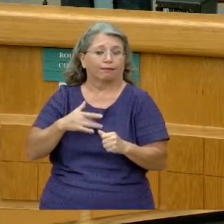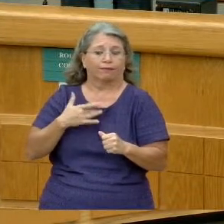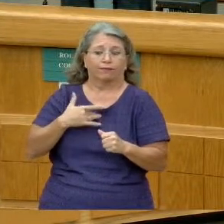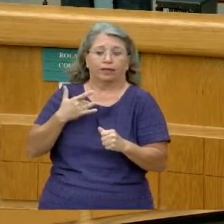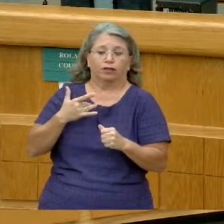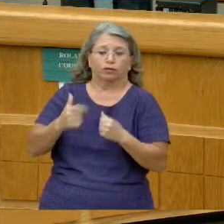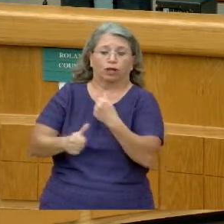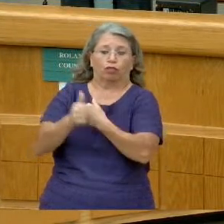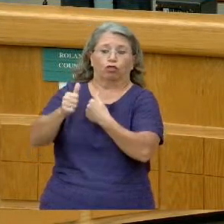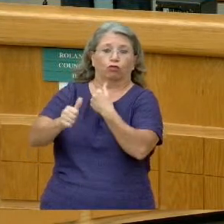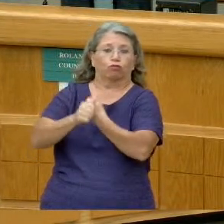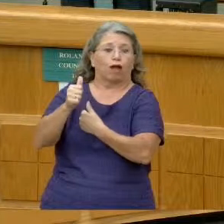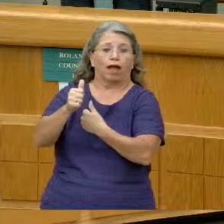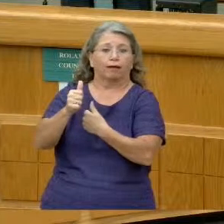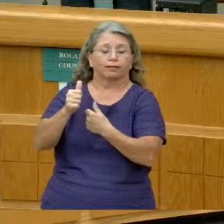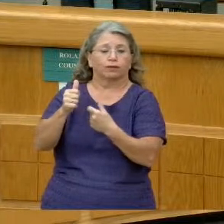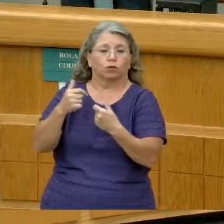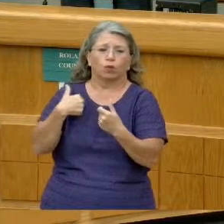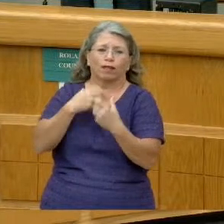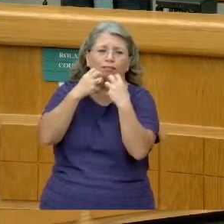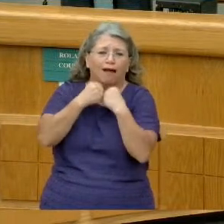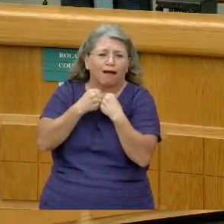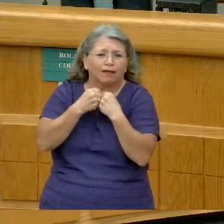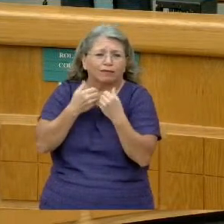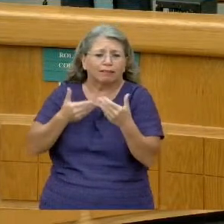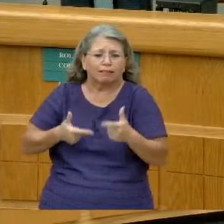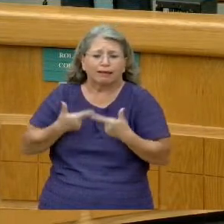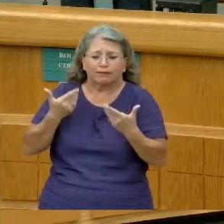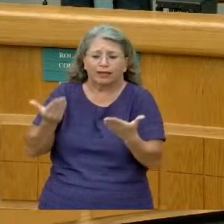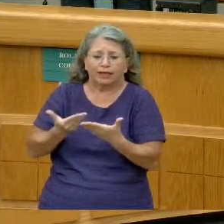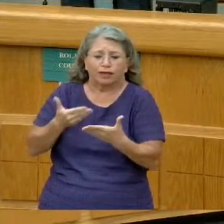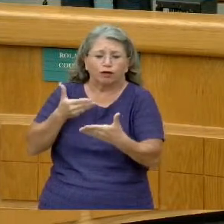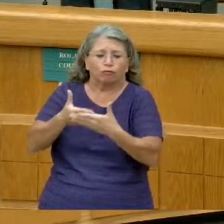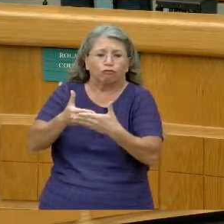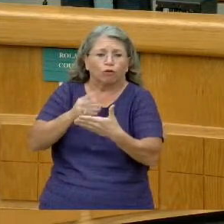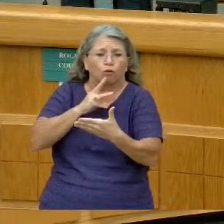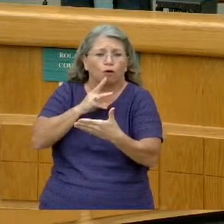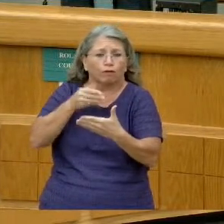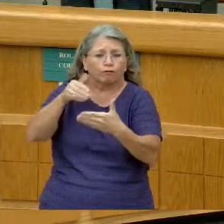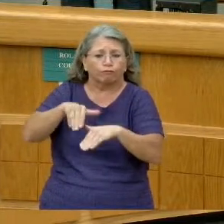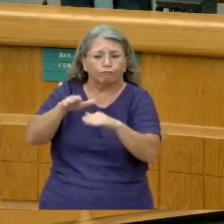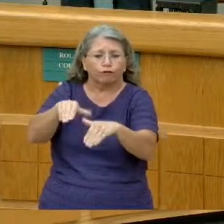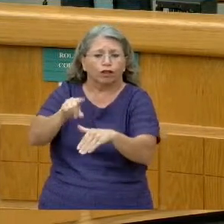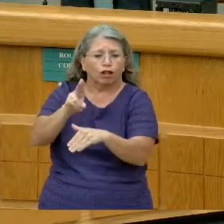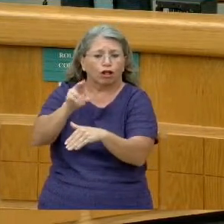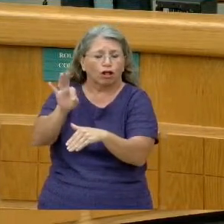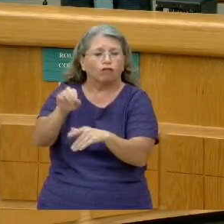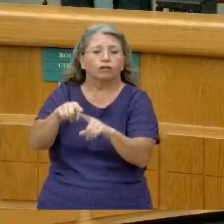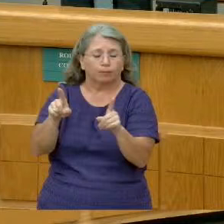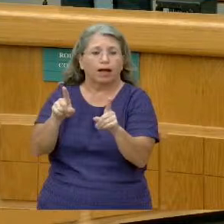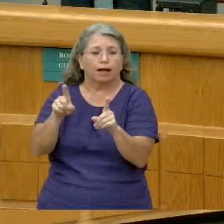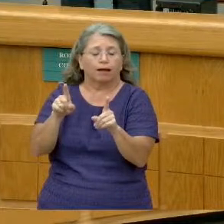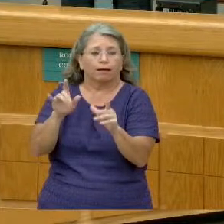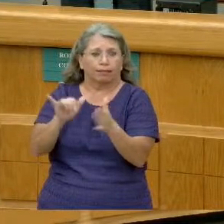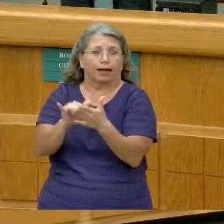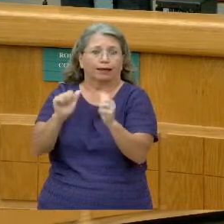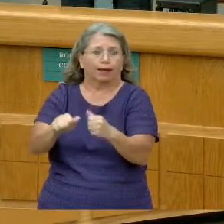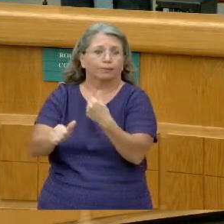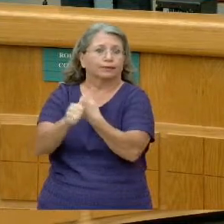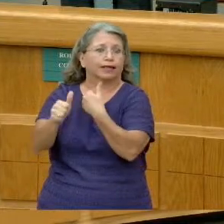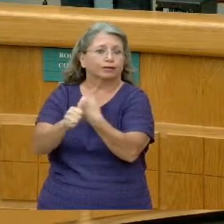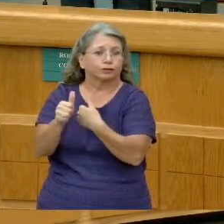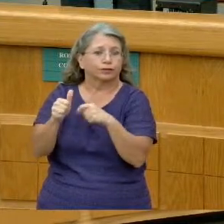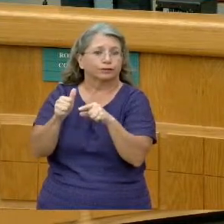that's our proximity to the Gulf of Mexico. I know you have many, many questions about how we will handle those who